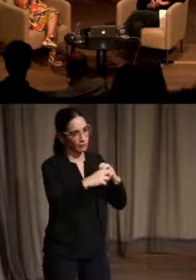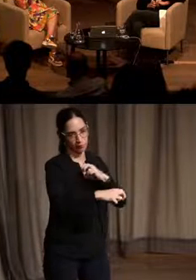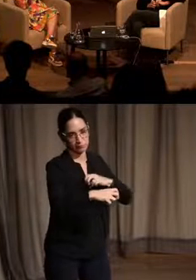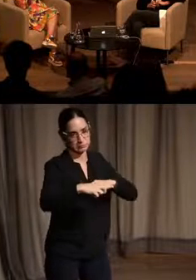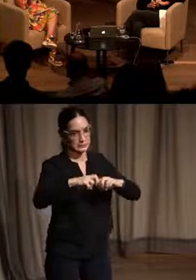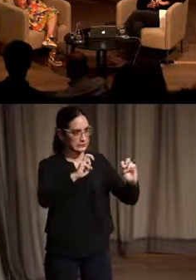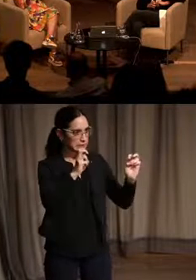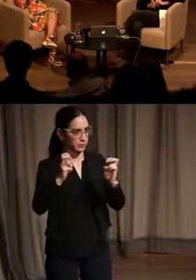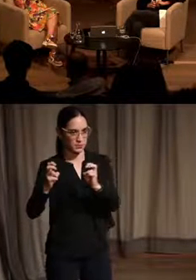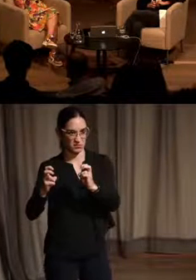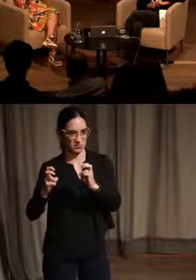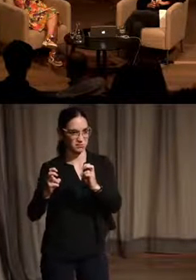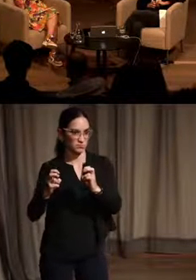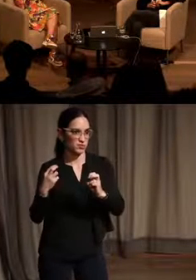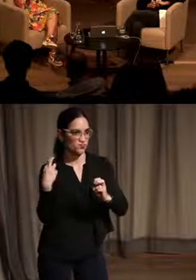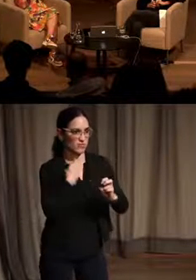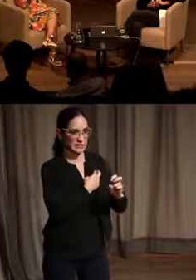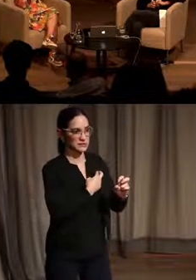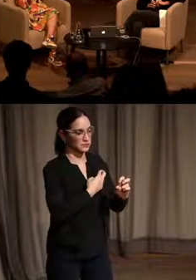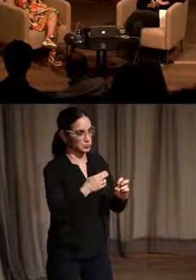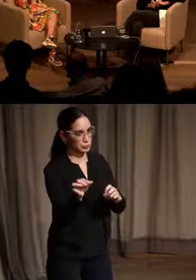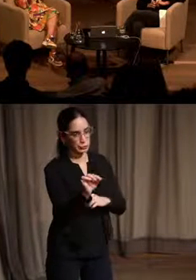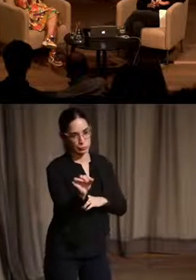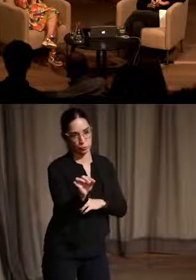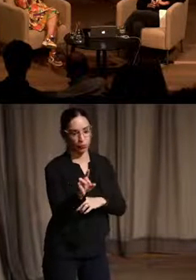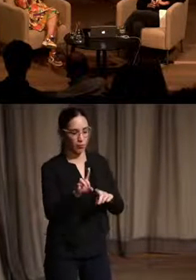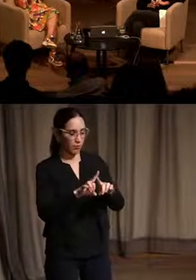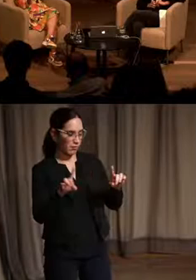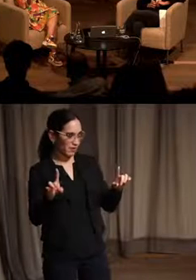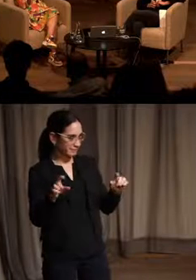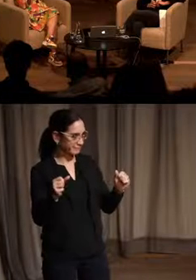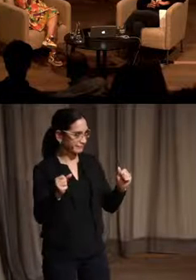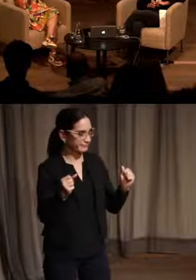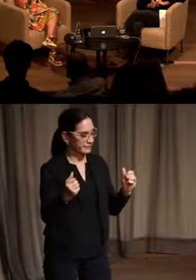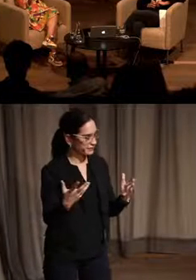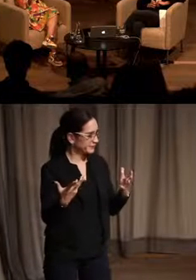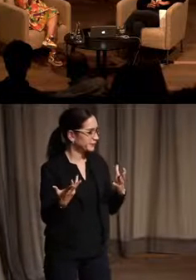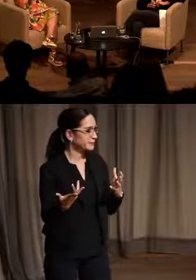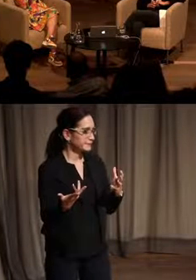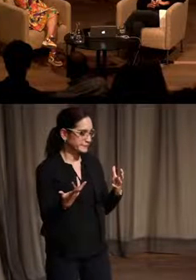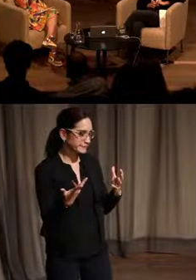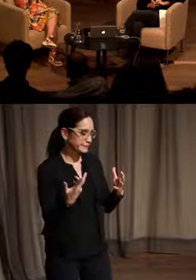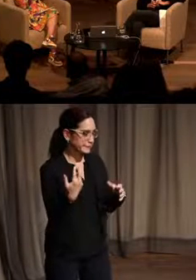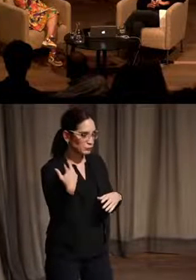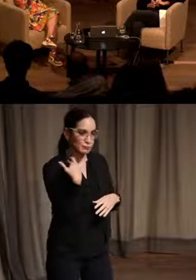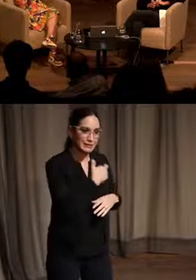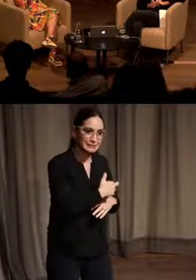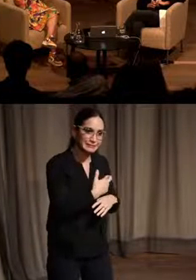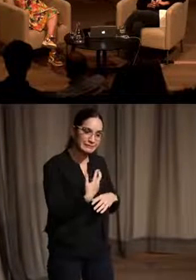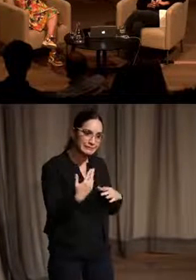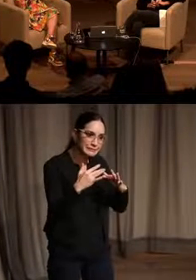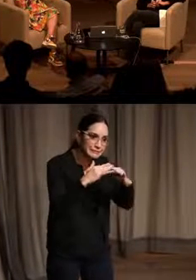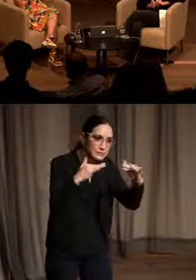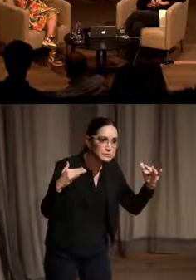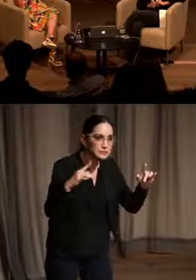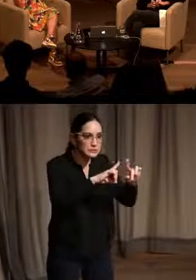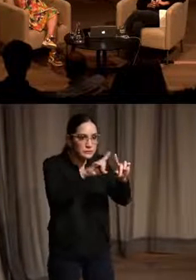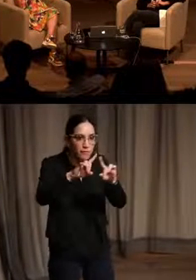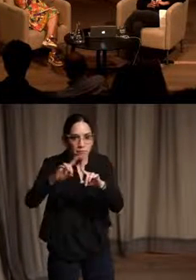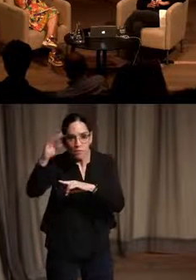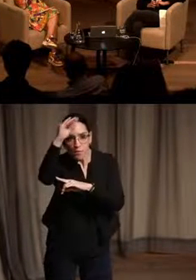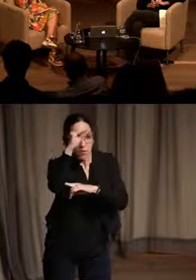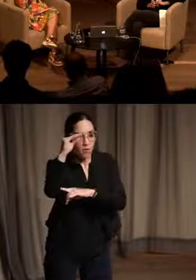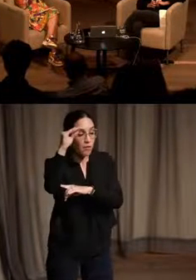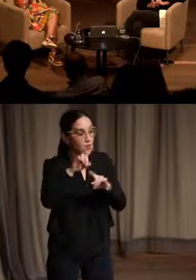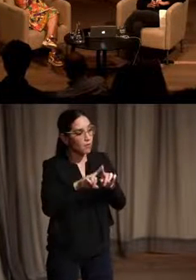know that it's risky to have these conversations. You know, we're well aware of that, and that's part of the reason why people don't want to have these conversations. But I think that art,